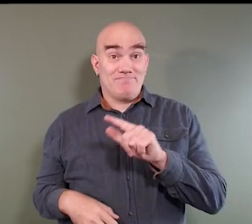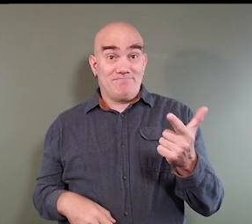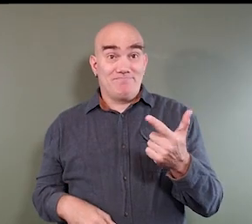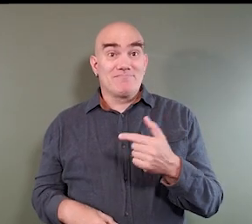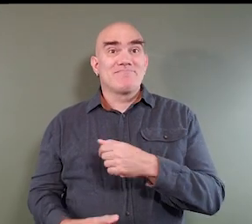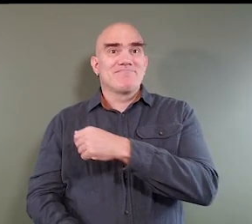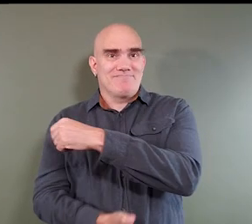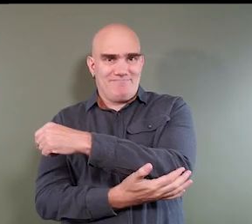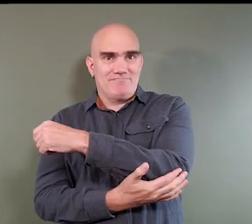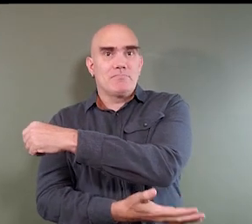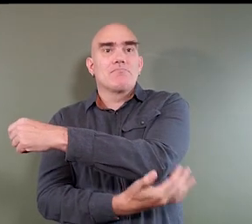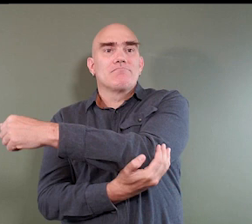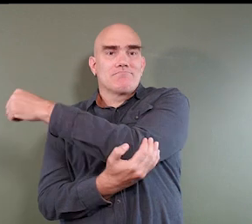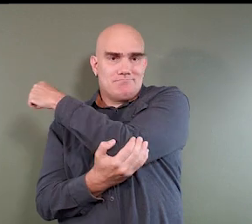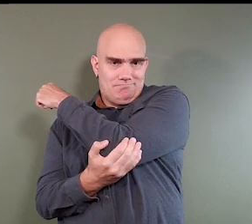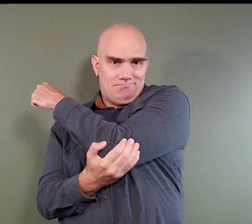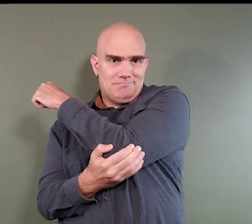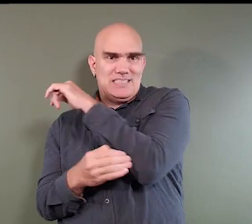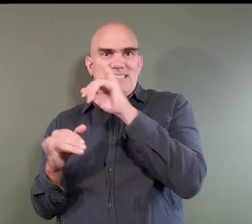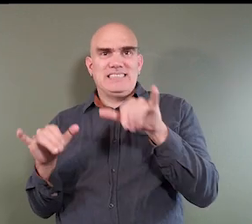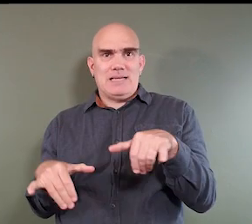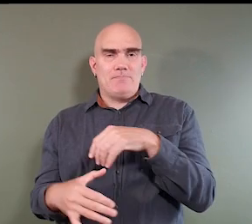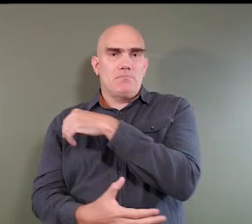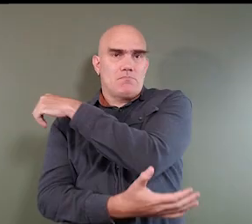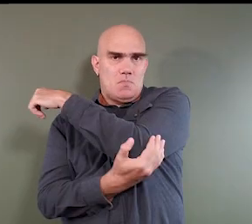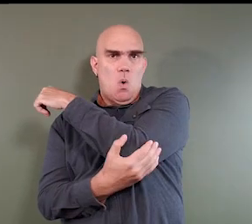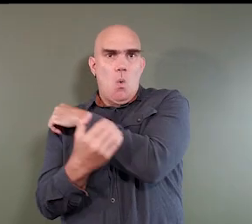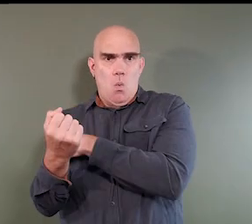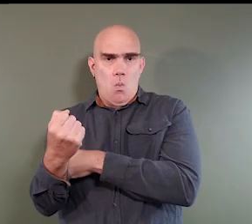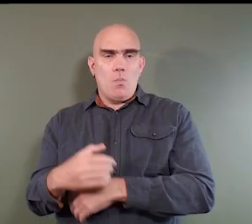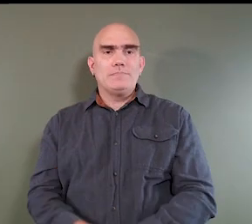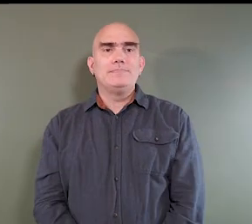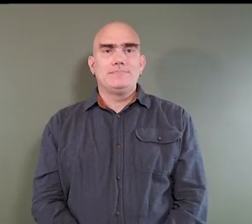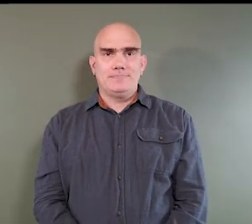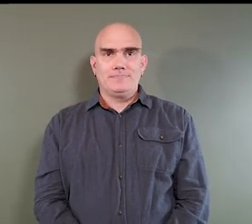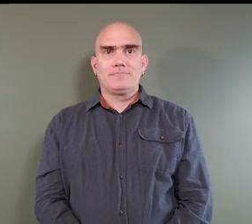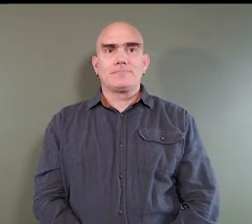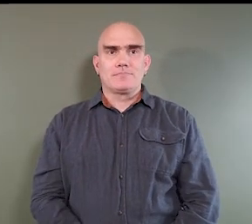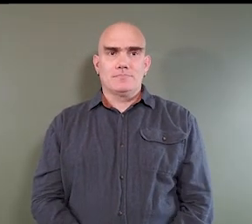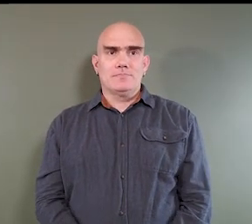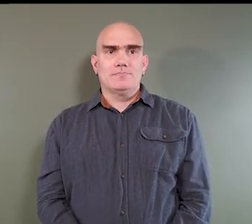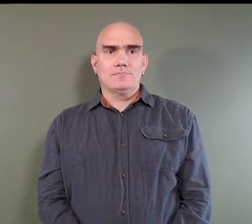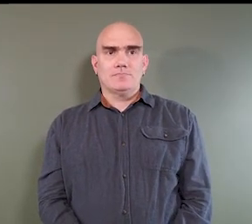over to the other side. Pull the arm in front of you and hold.